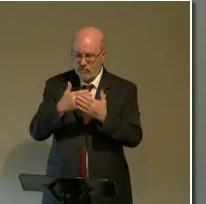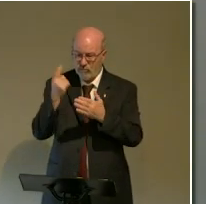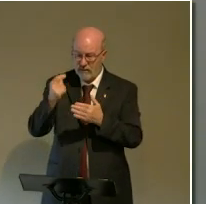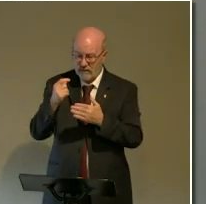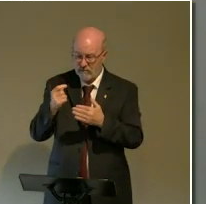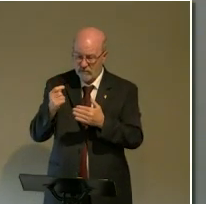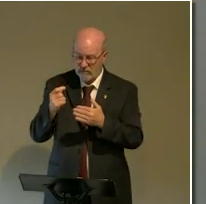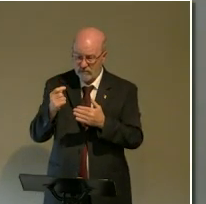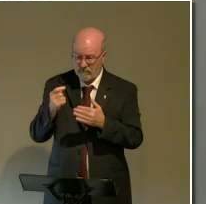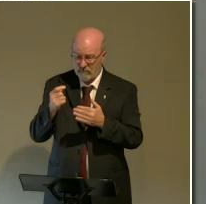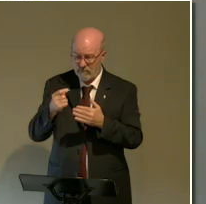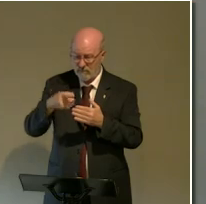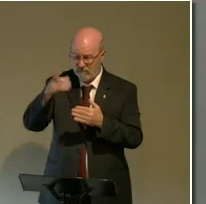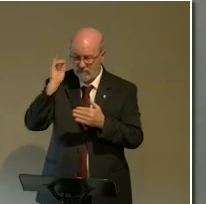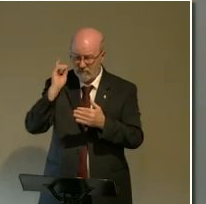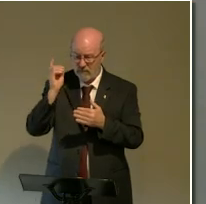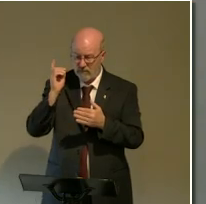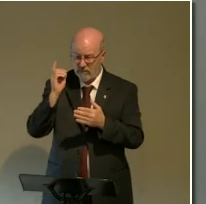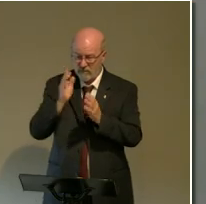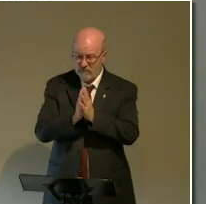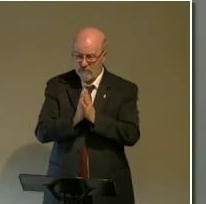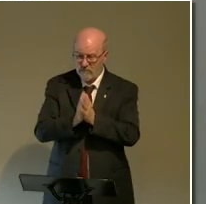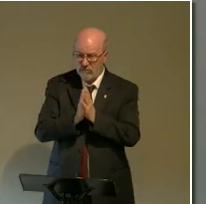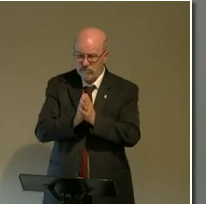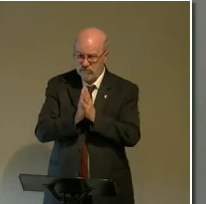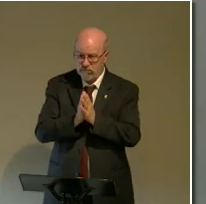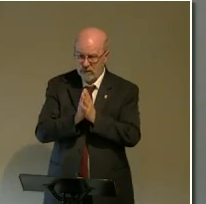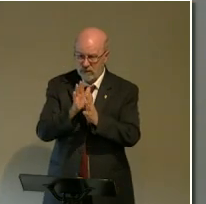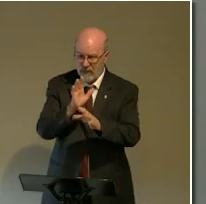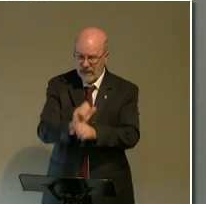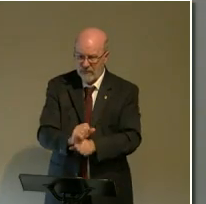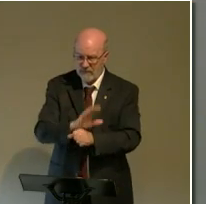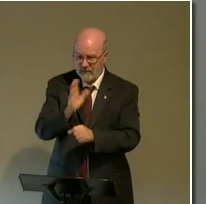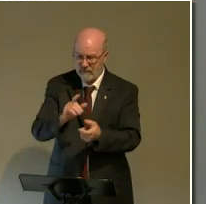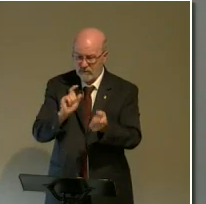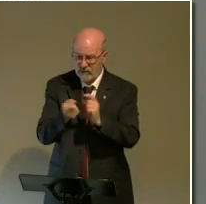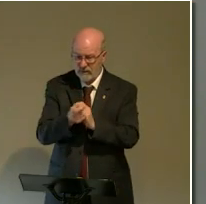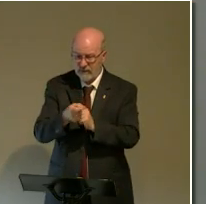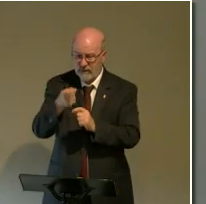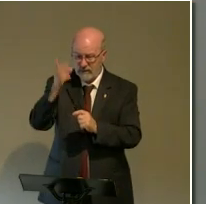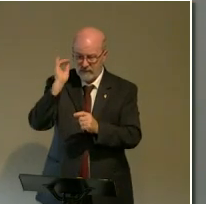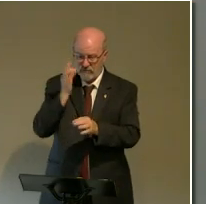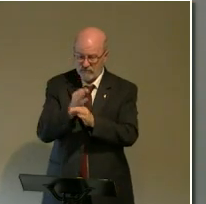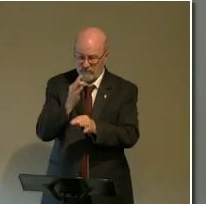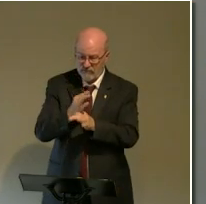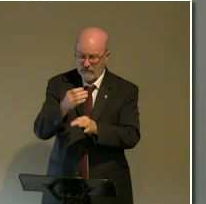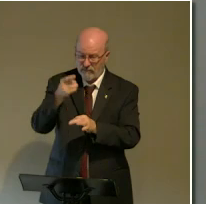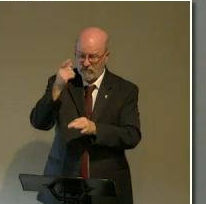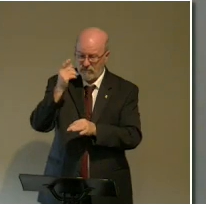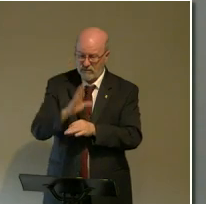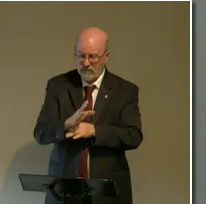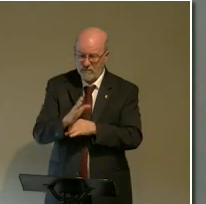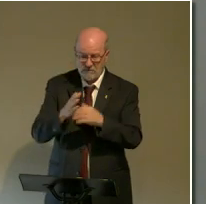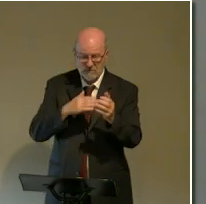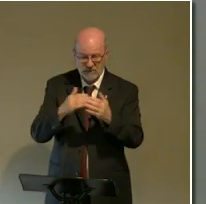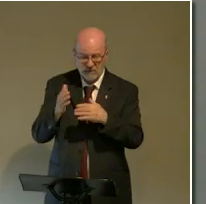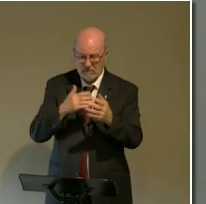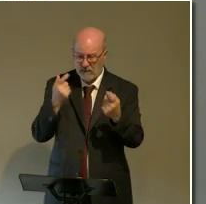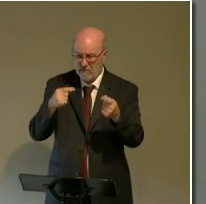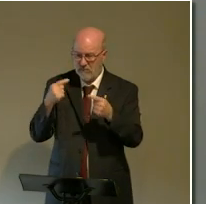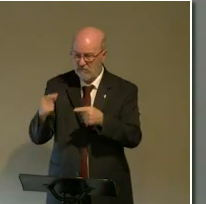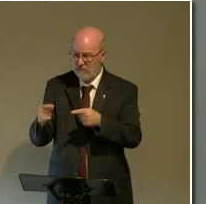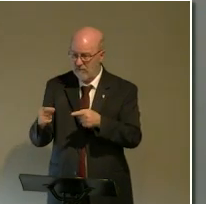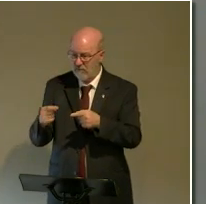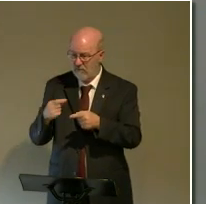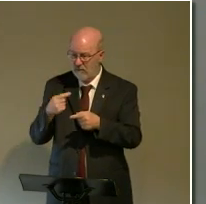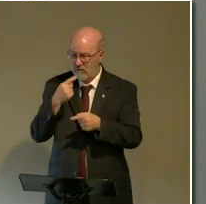testimony. Daniel had prayer routine that never changed. And Daniel was faithful to God regardless of the circumstances. Can